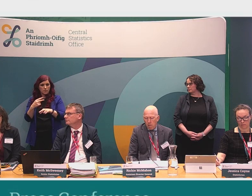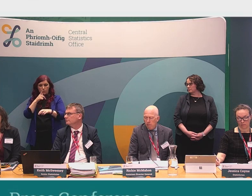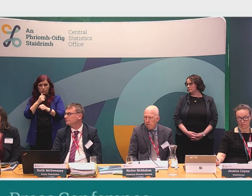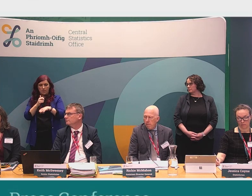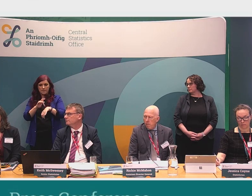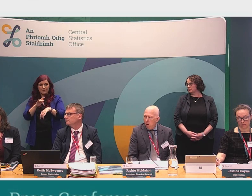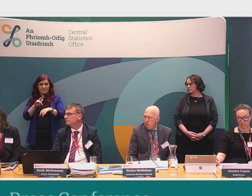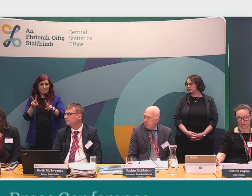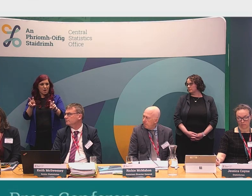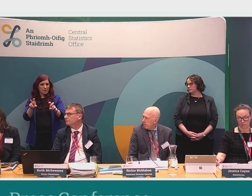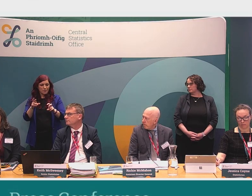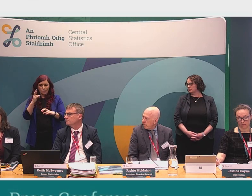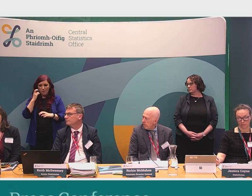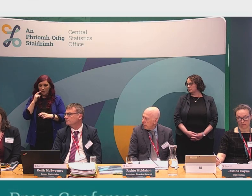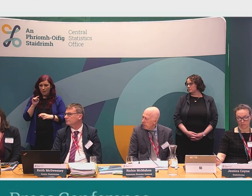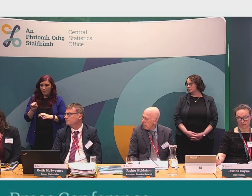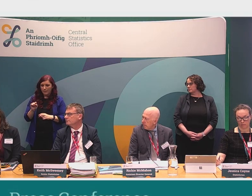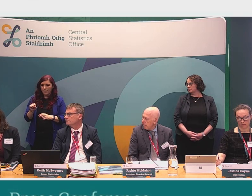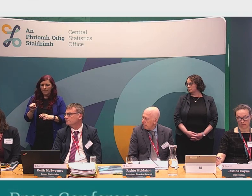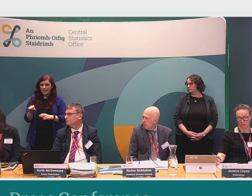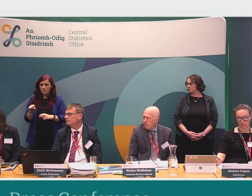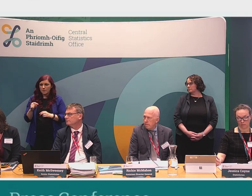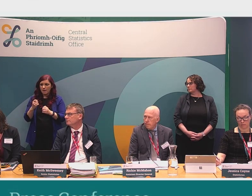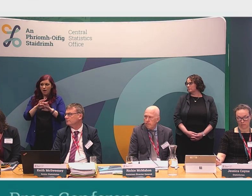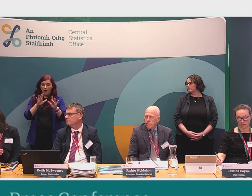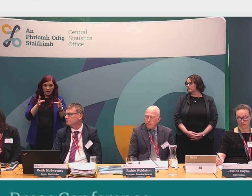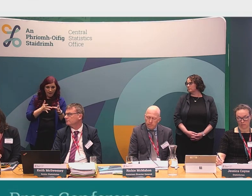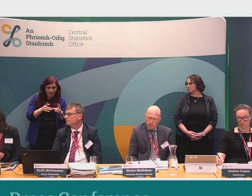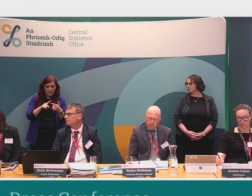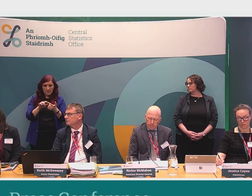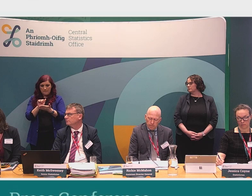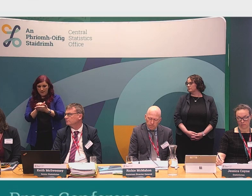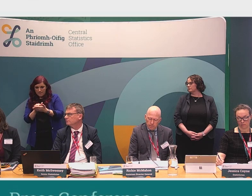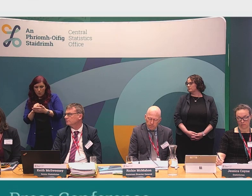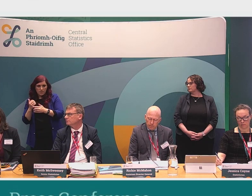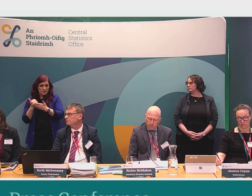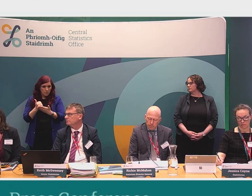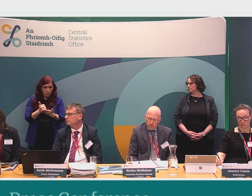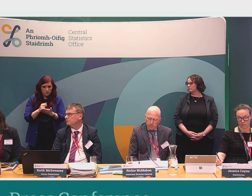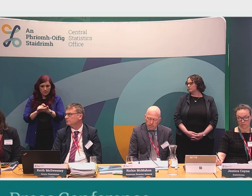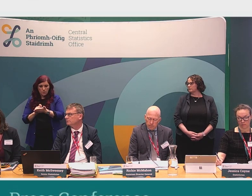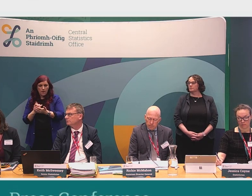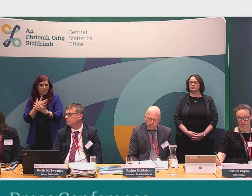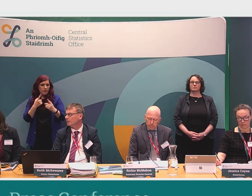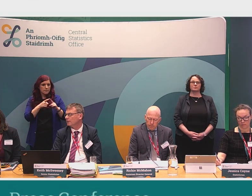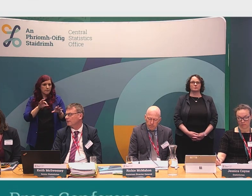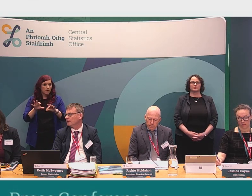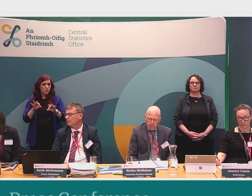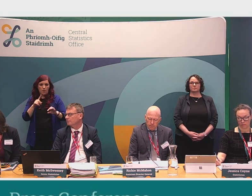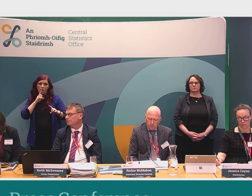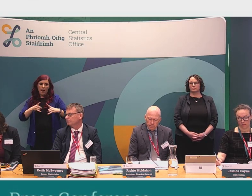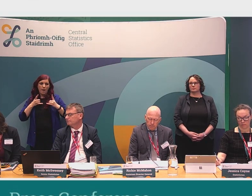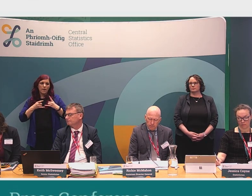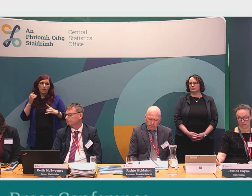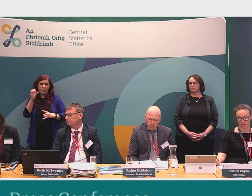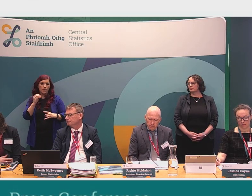this was, self-completion, predominantly online, and again, a very sensitive topic. So we're really happy with our response rate,